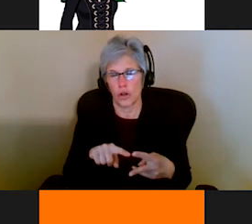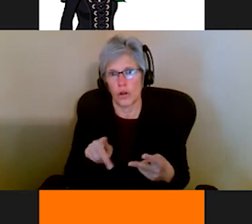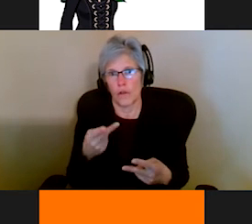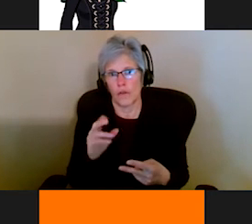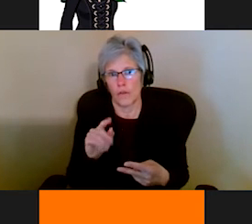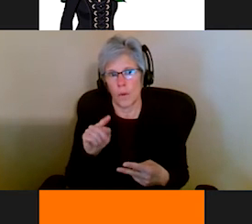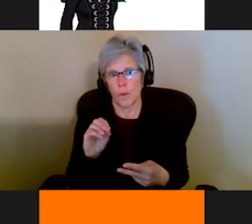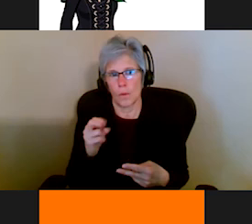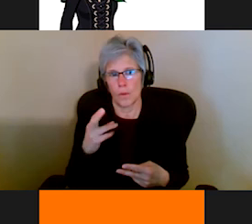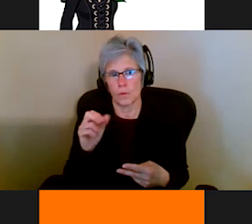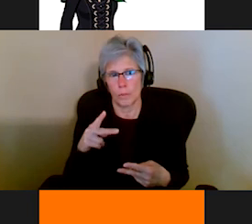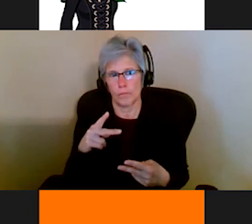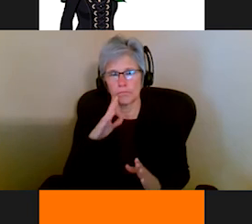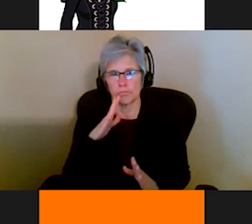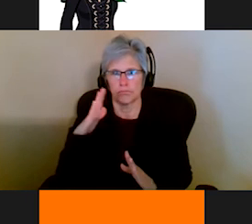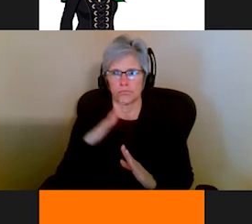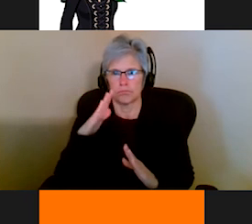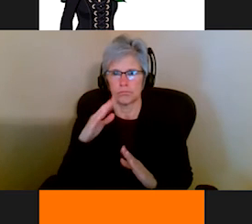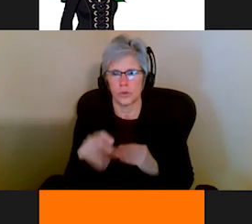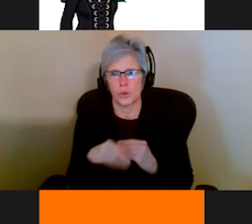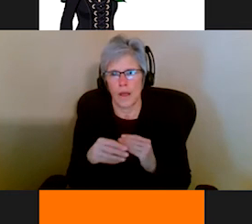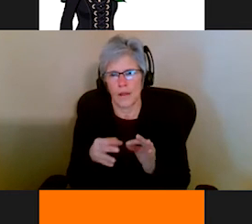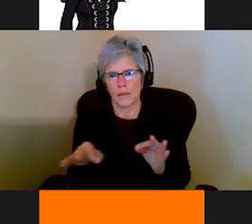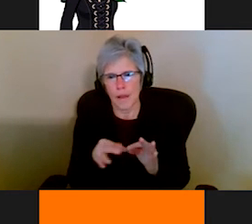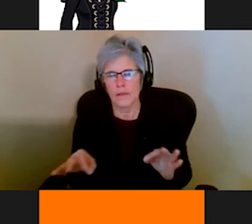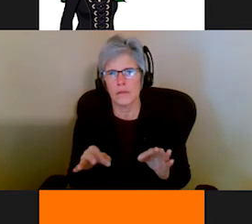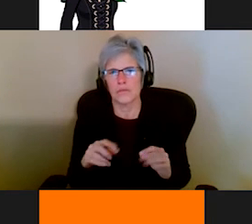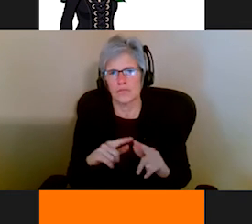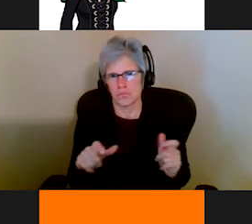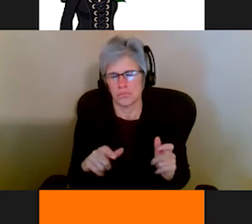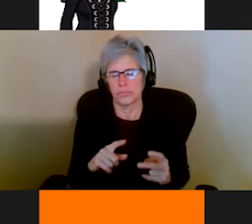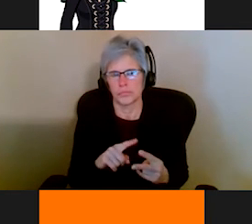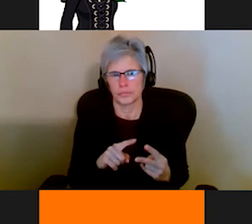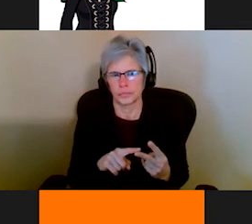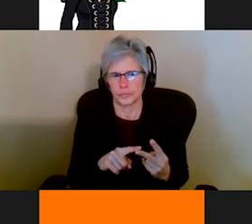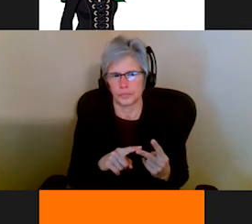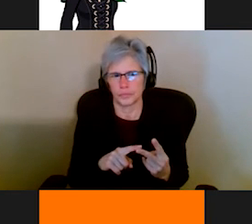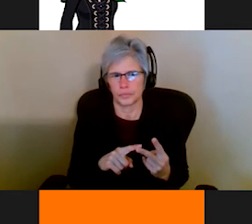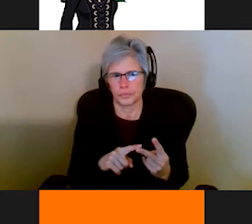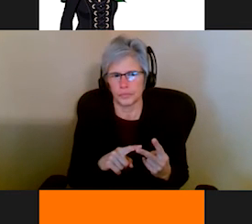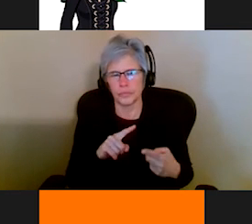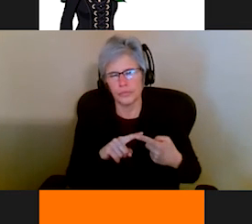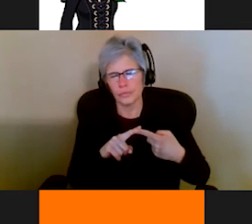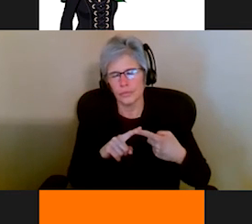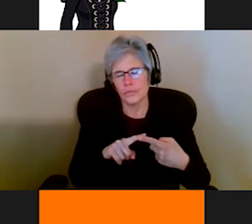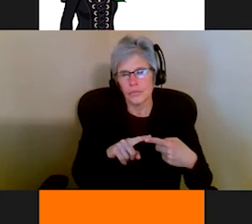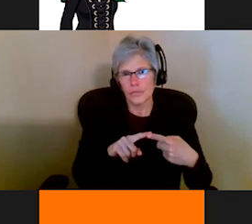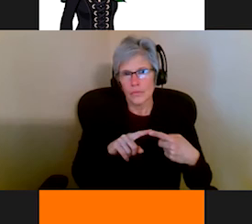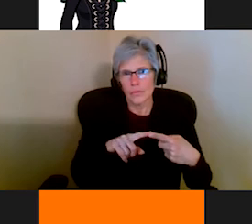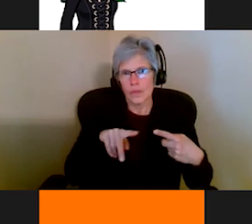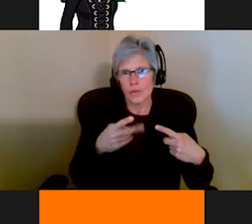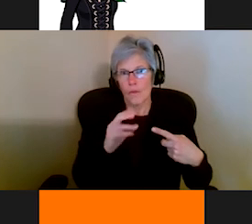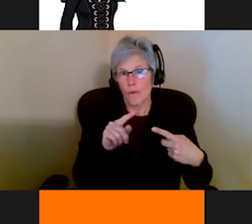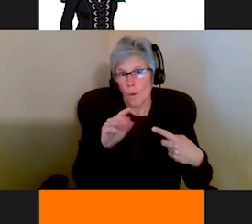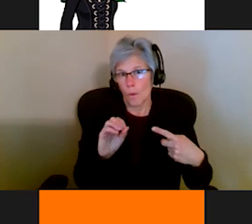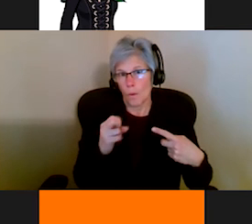you to draw, allow you to add text and things like that. There's other, so I use Photoshop mainly